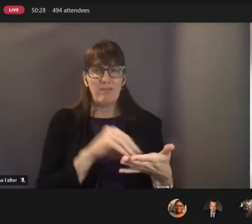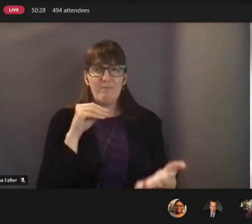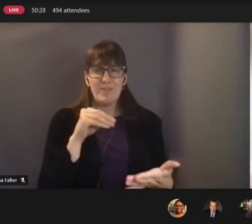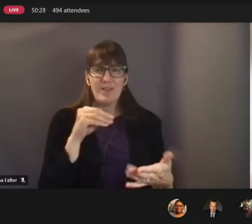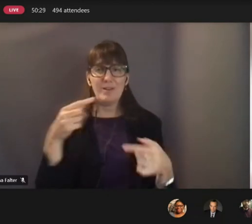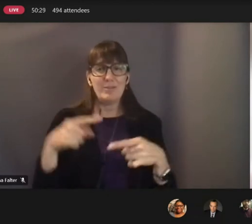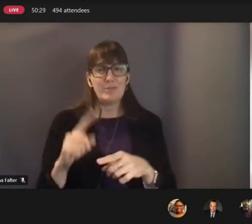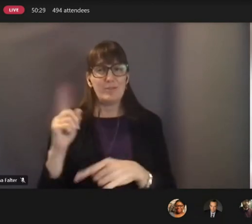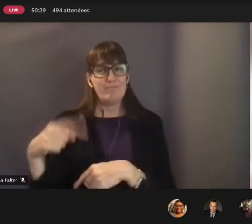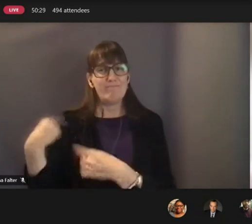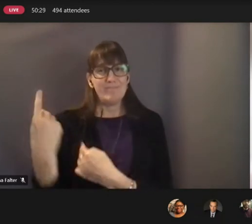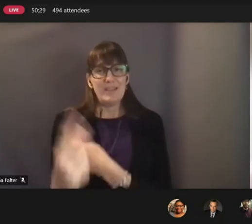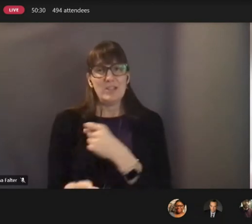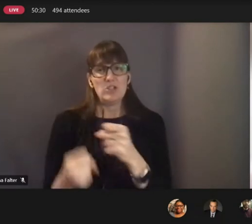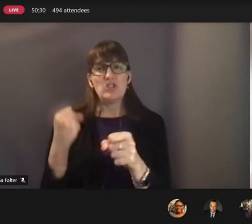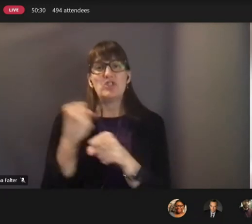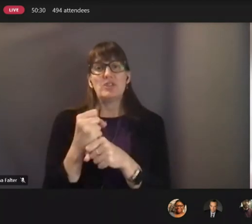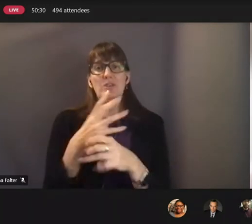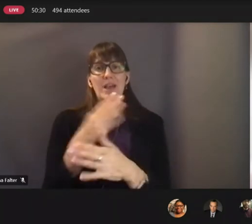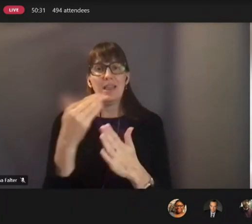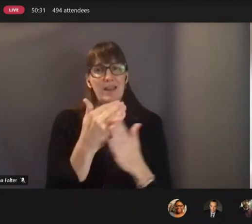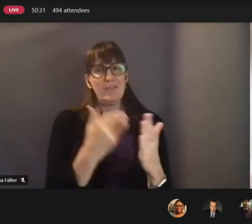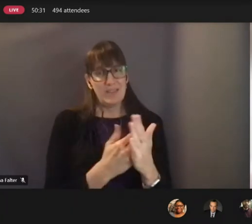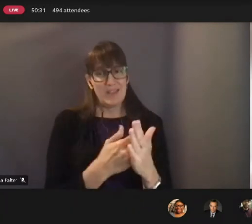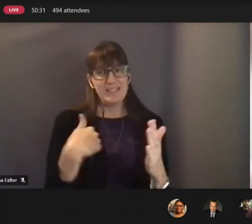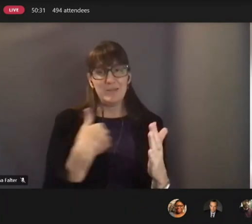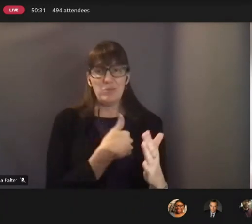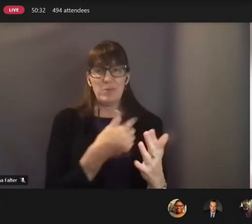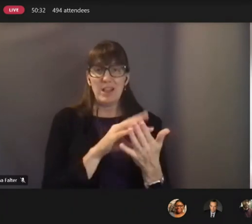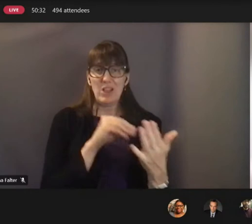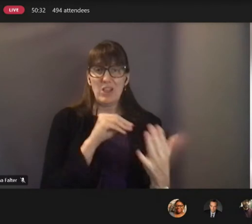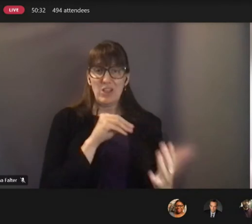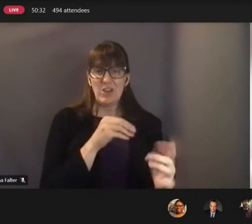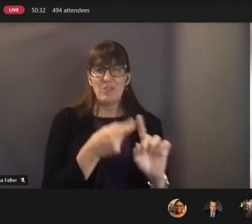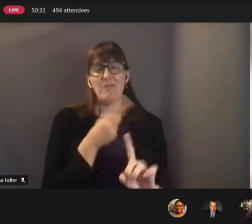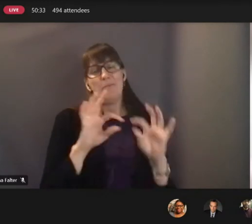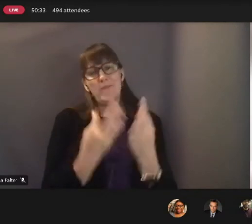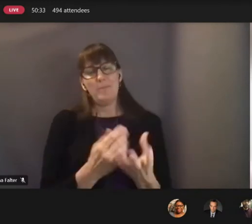the lessons we learned were from our families. Thank you all for listening. Now we're ready to take